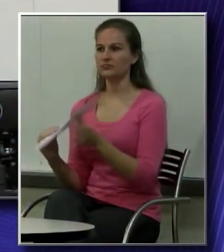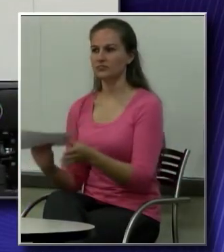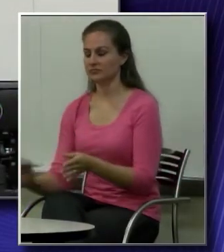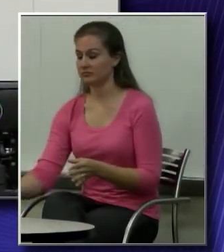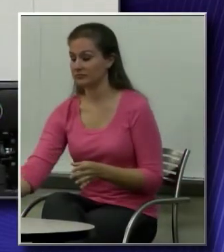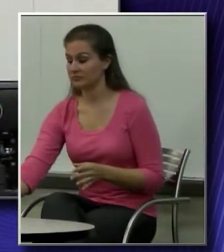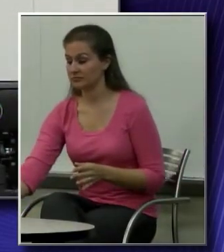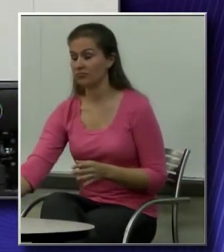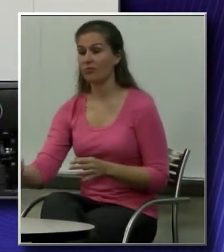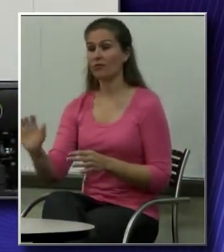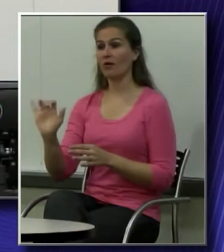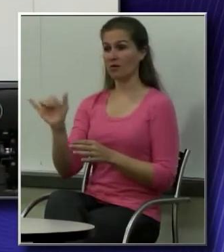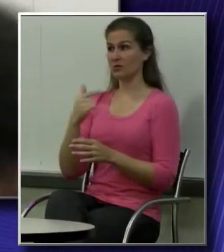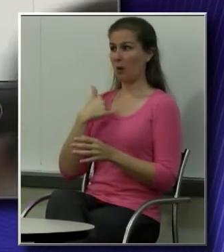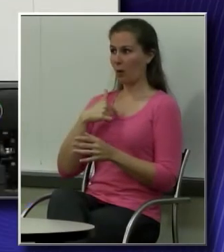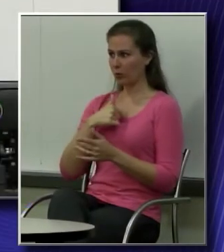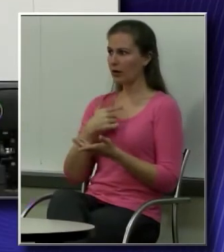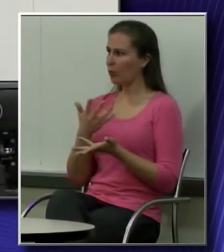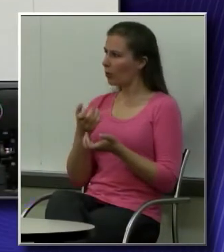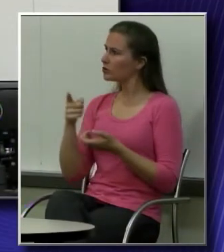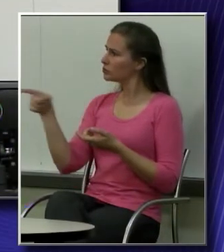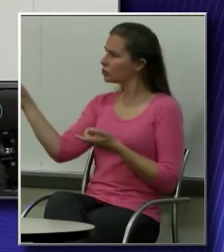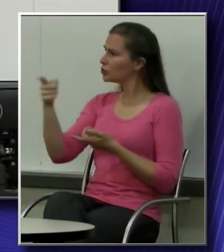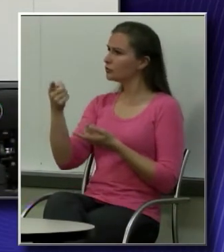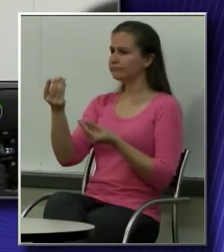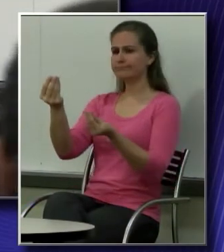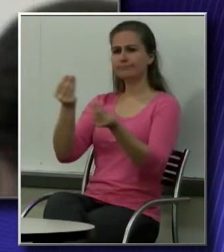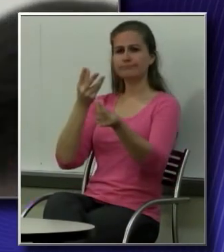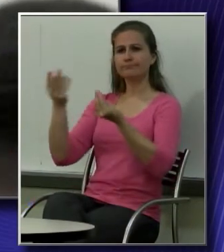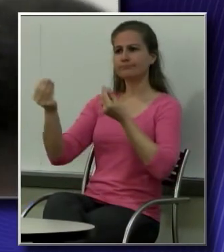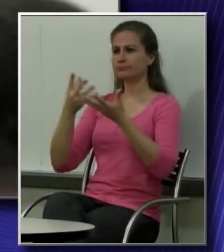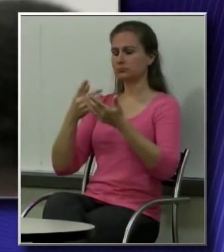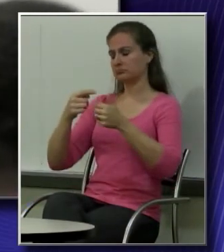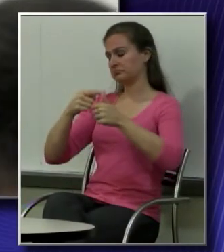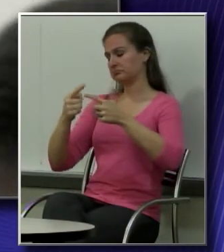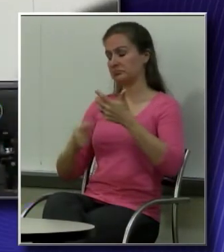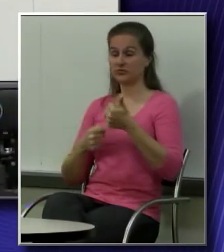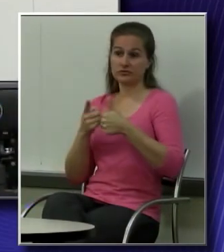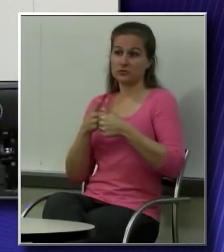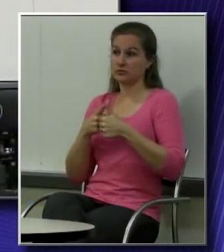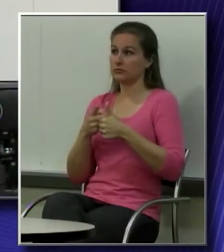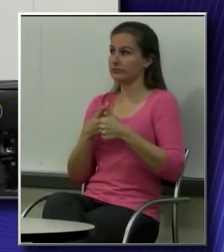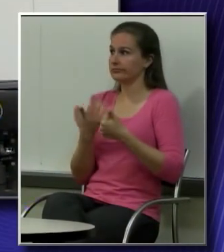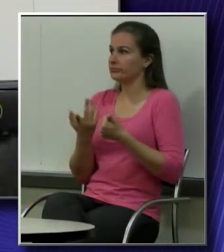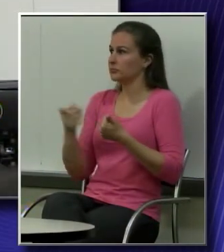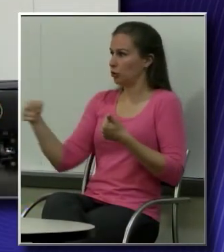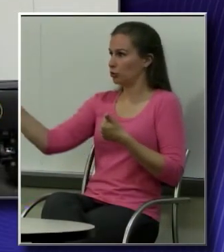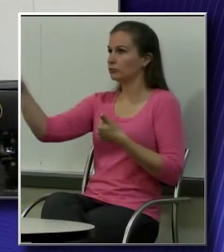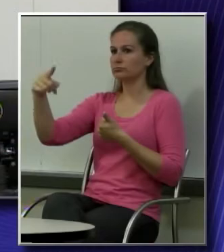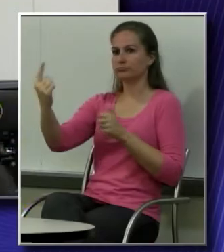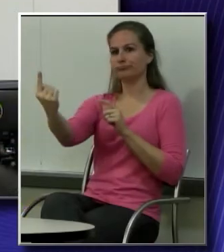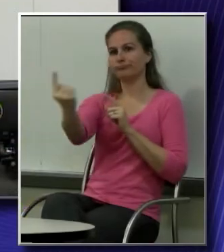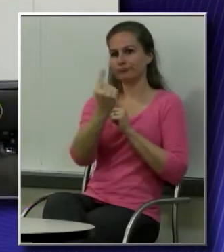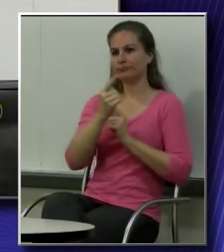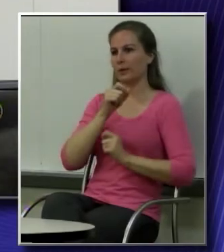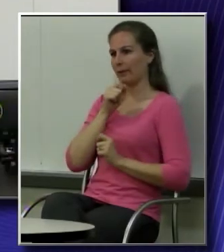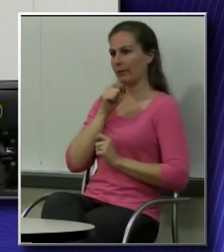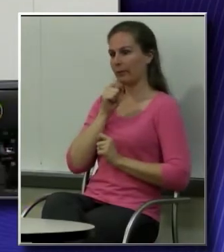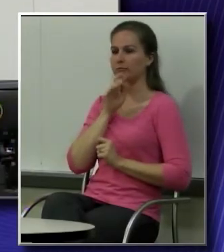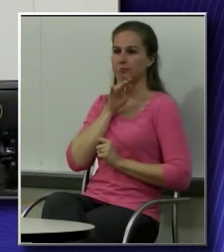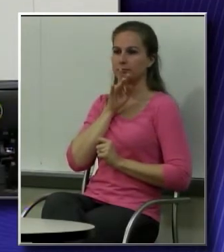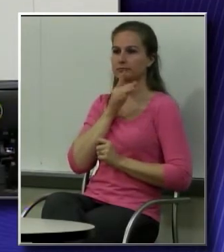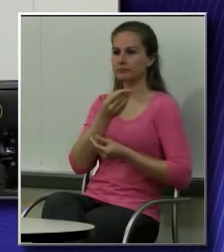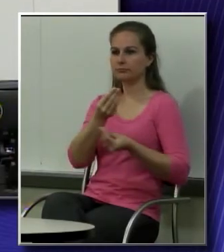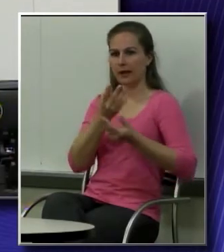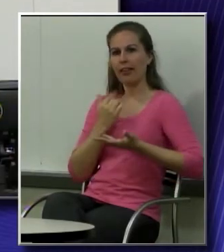And we have several ways for you to provide your input tonight. First and most obvious will be our public comment period. And in a few minutes,